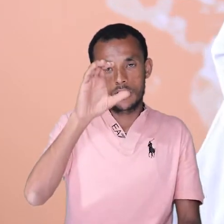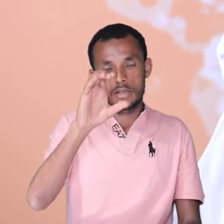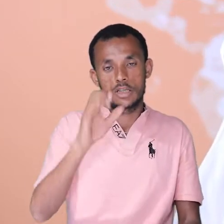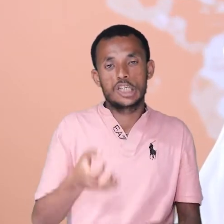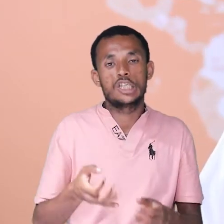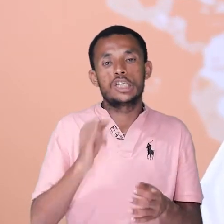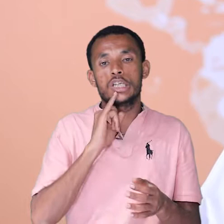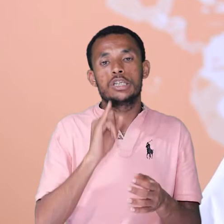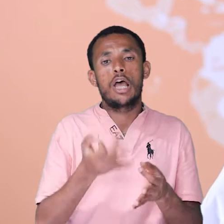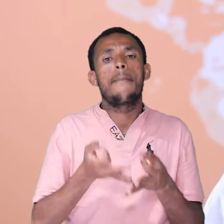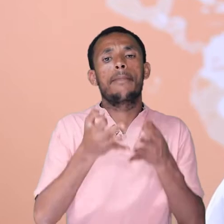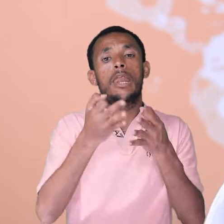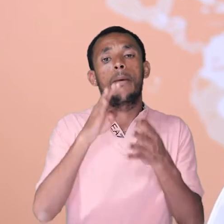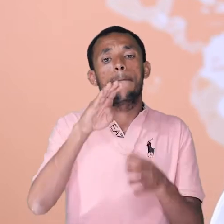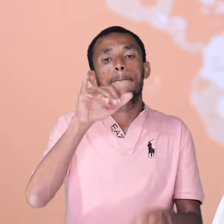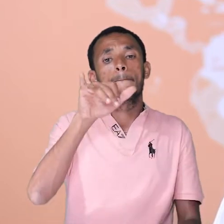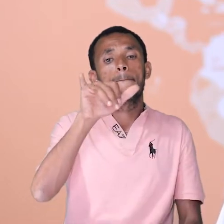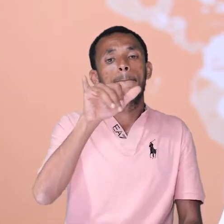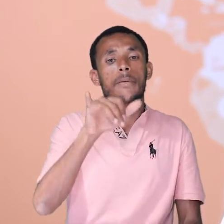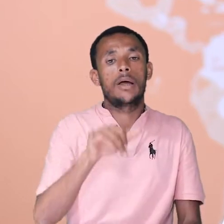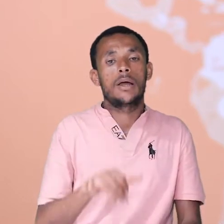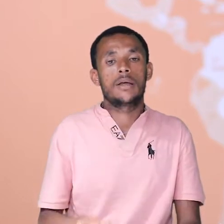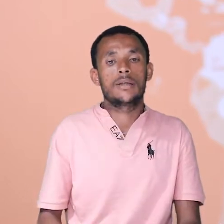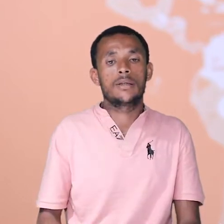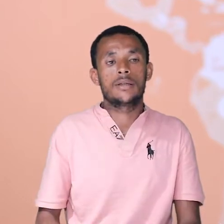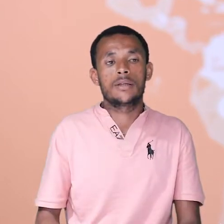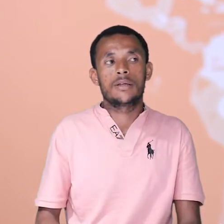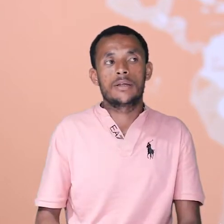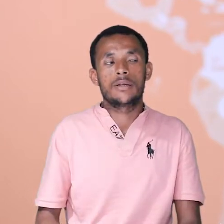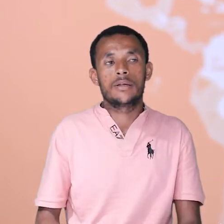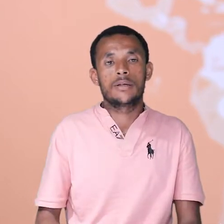ABC is subtended by